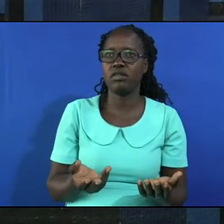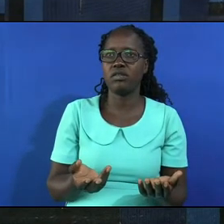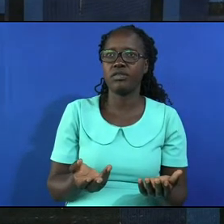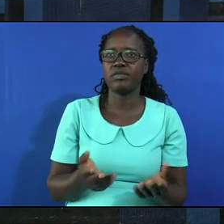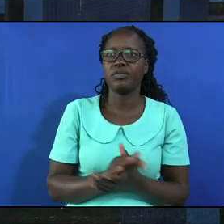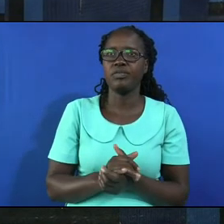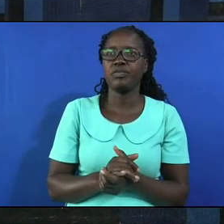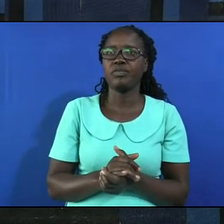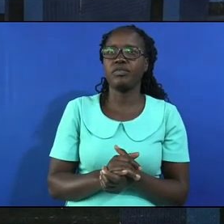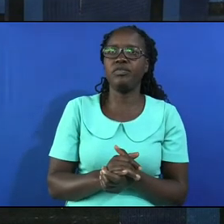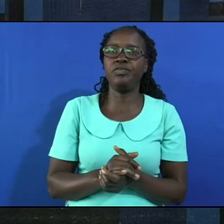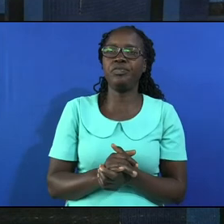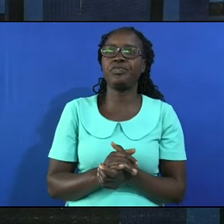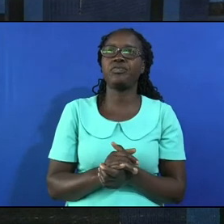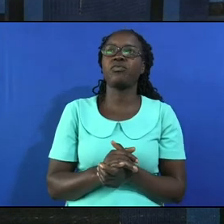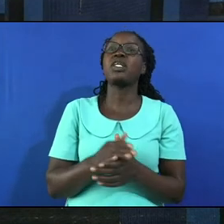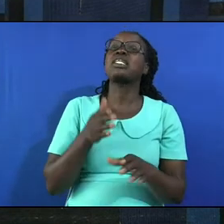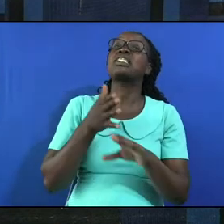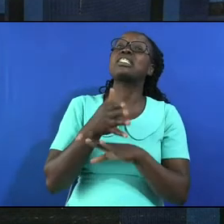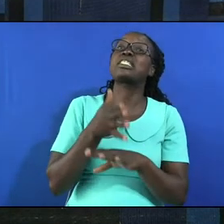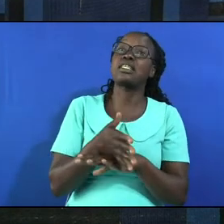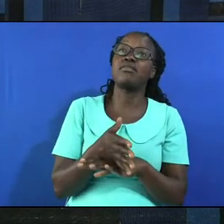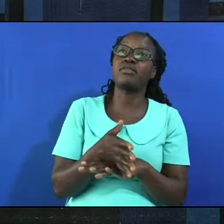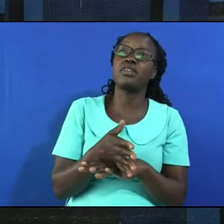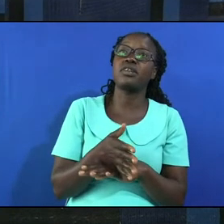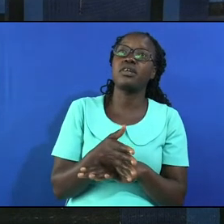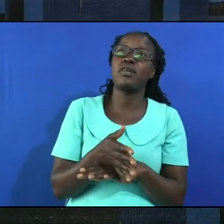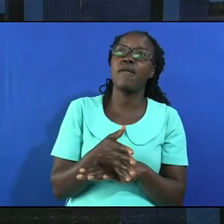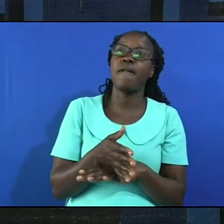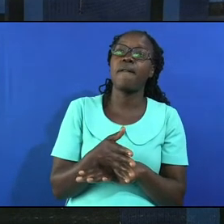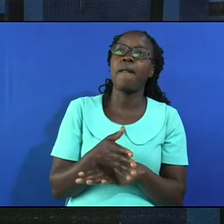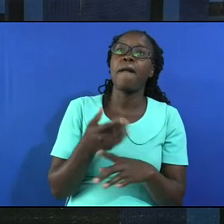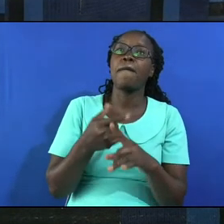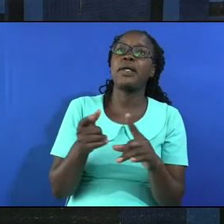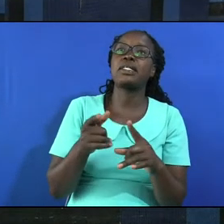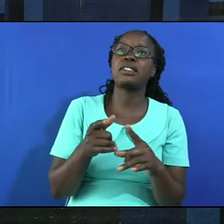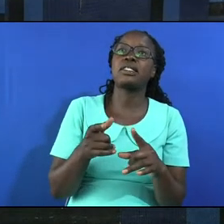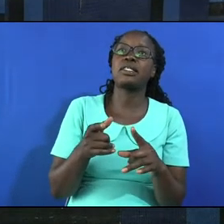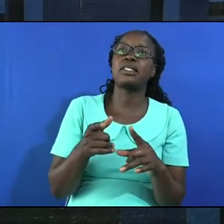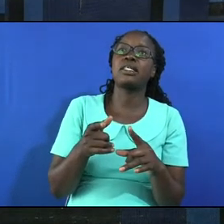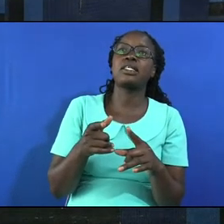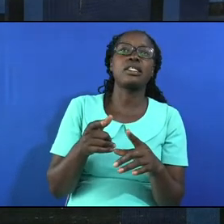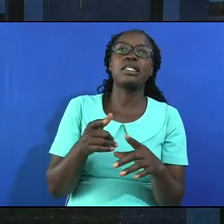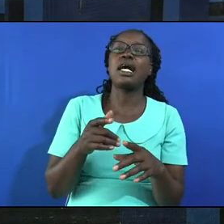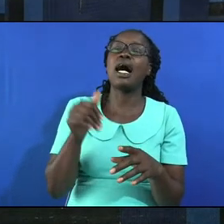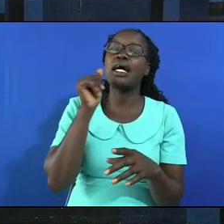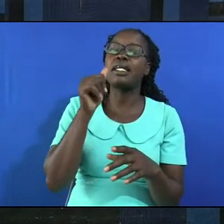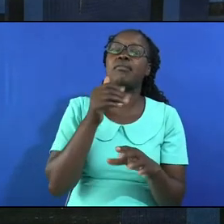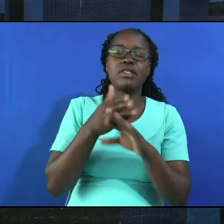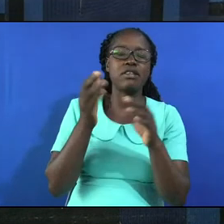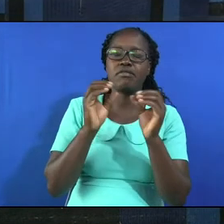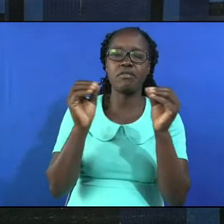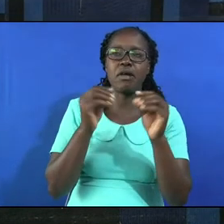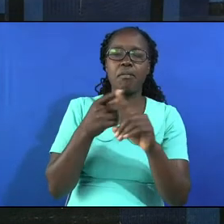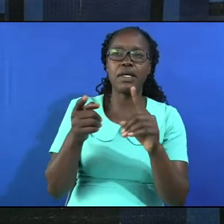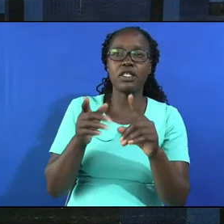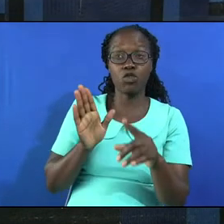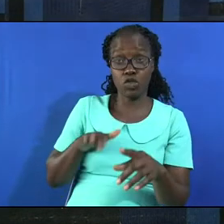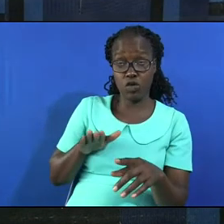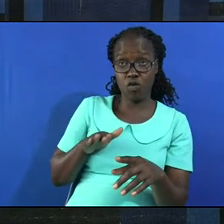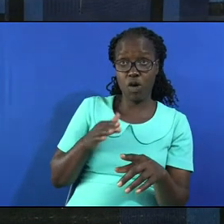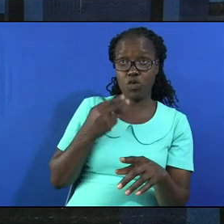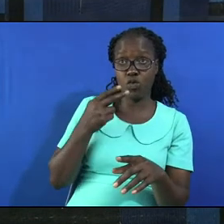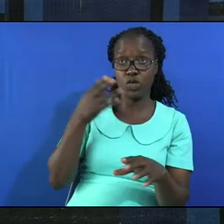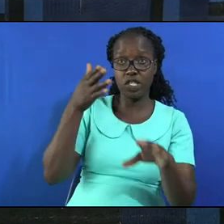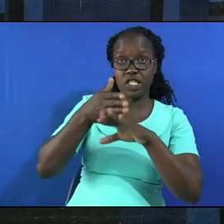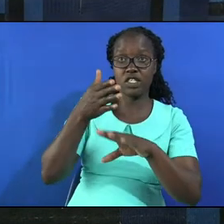Hey, read the Bible. And Adam was not done what? He was not the one deceived. It was the woman